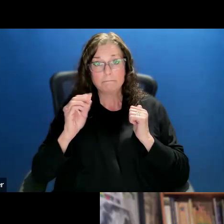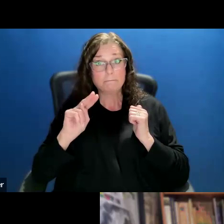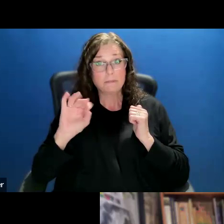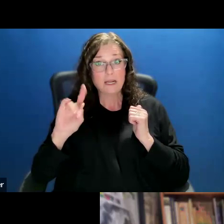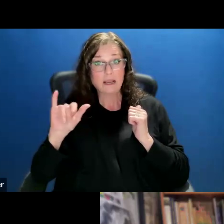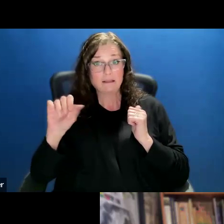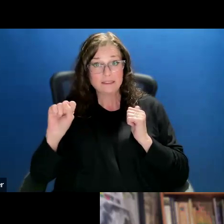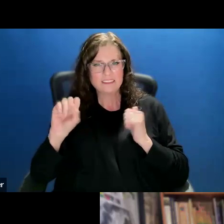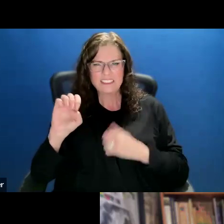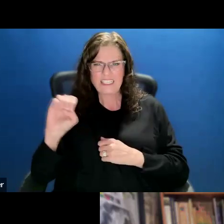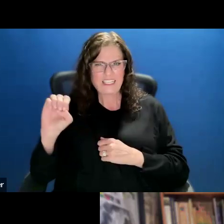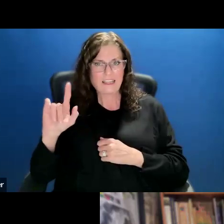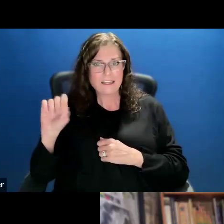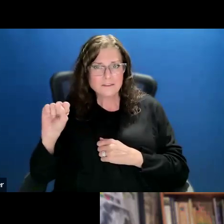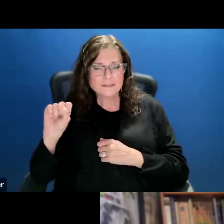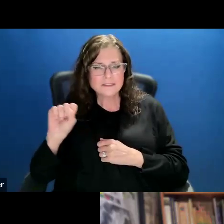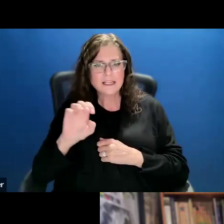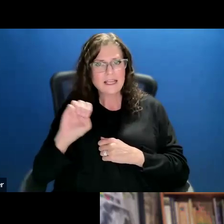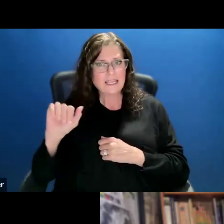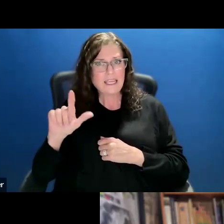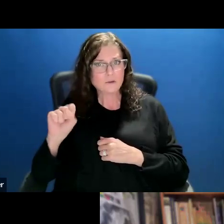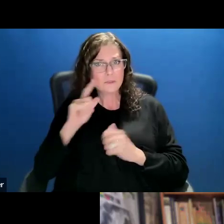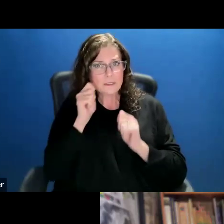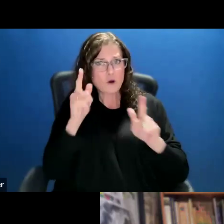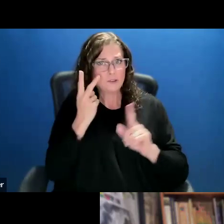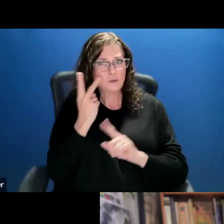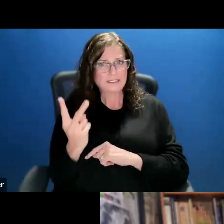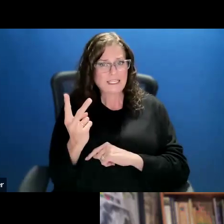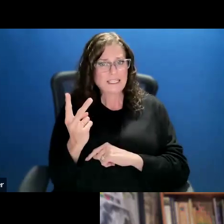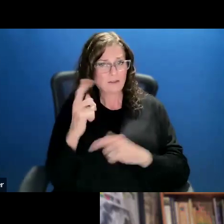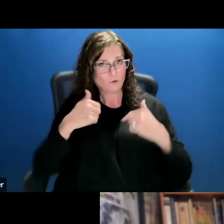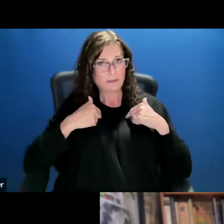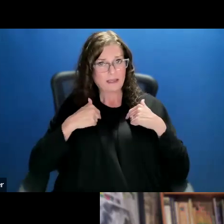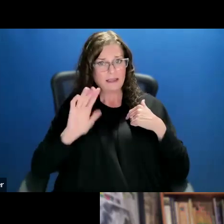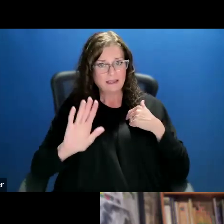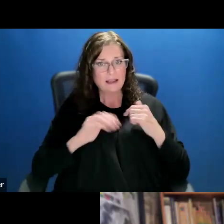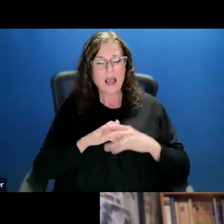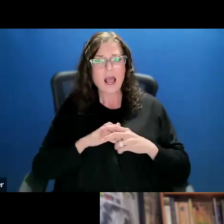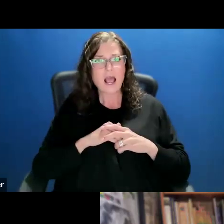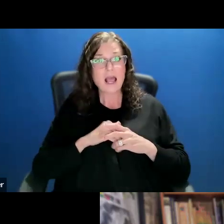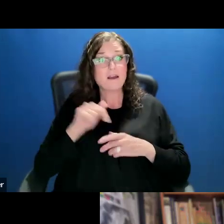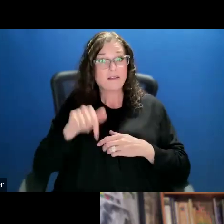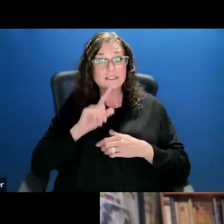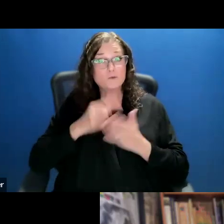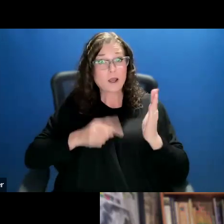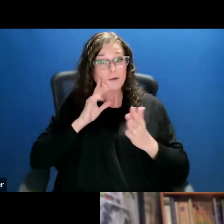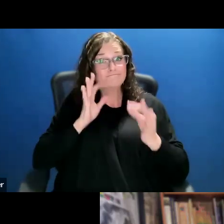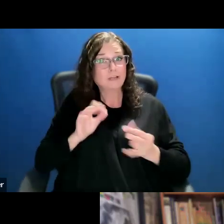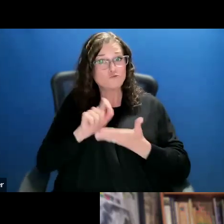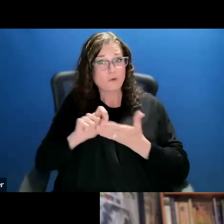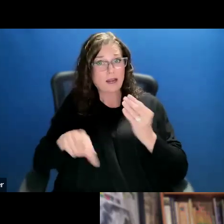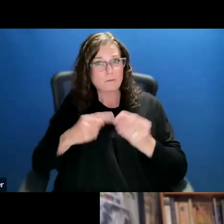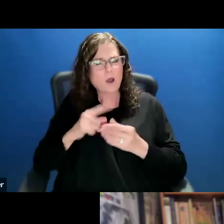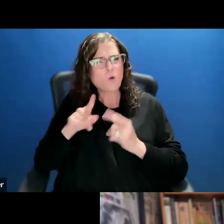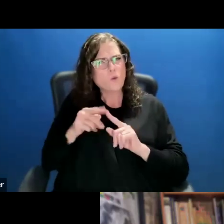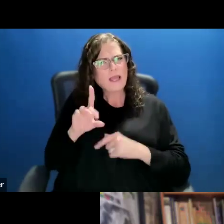Nicholas Eels. Eels was a surprise to see for me. that this was what you chose to write about. When